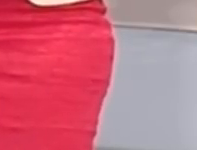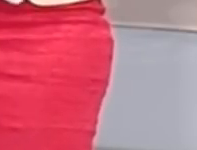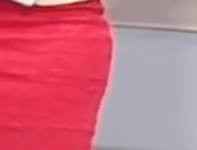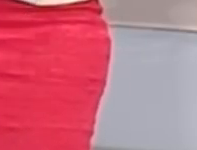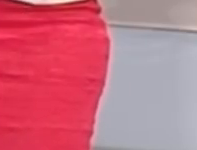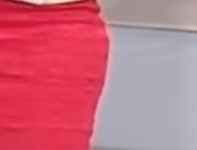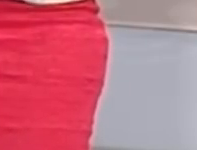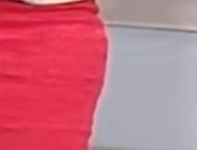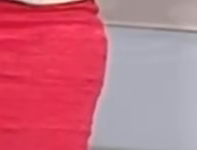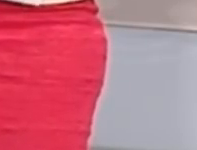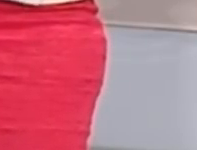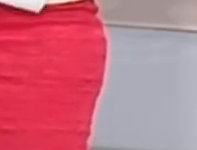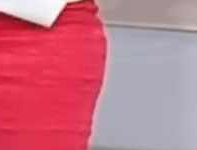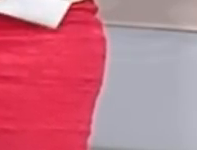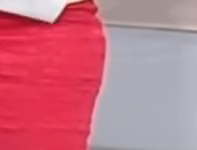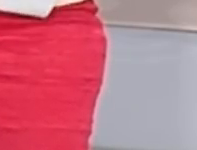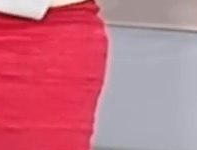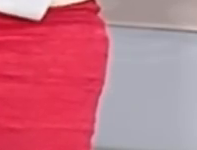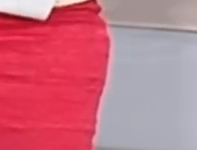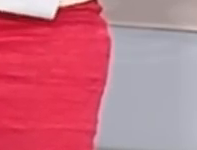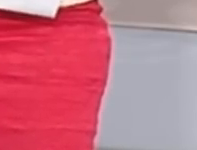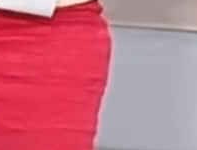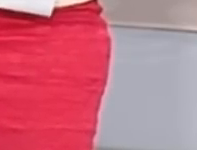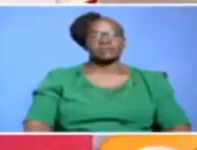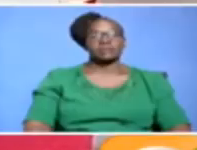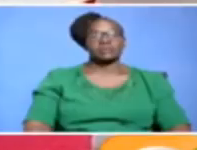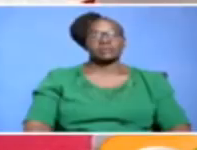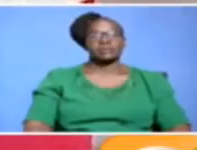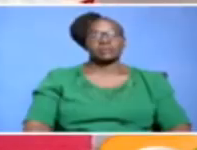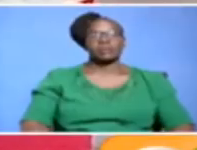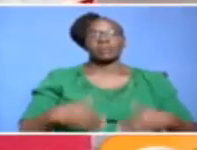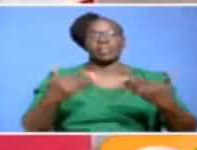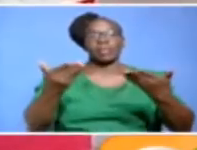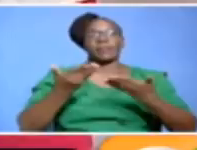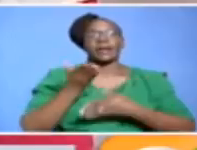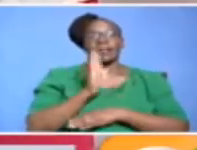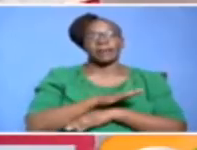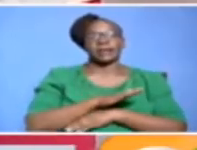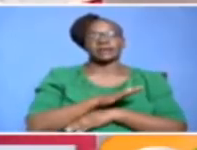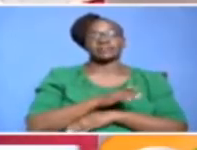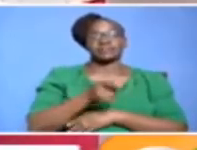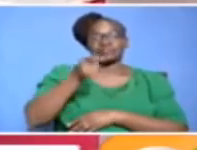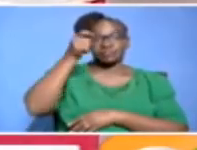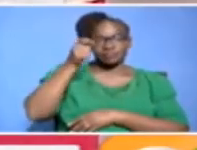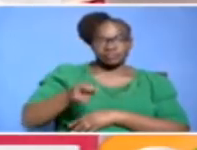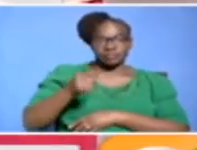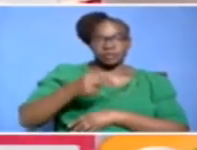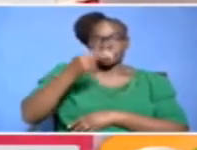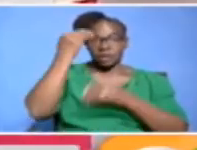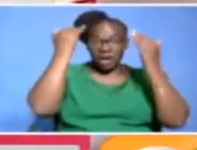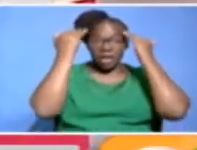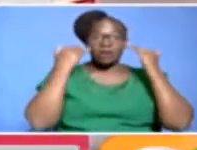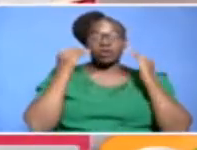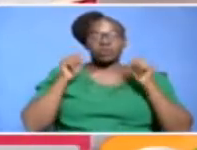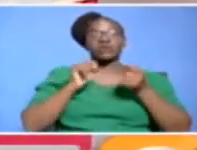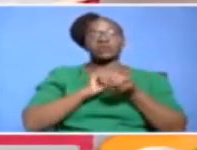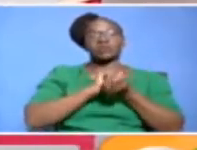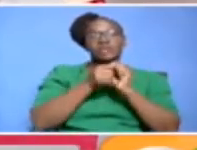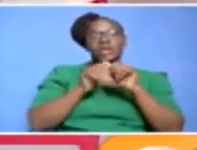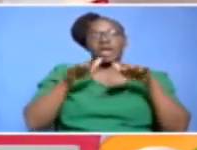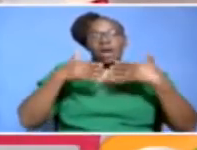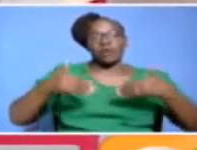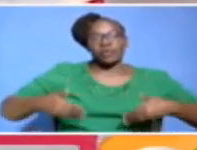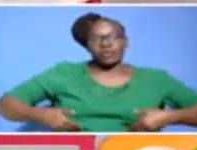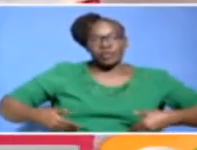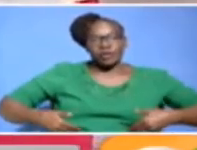Welcome back. Now, a landmark ruling at the High Court could change the course of how juvenile offenders are tried in a